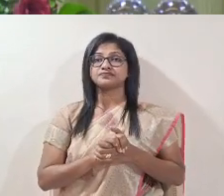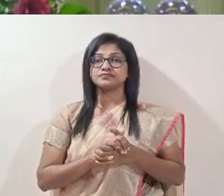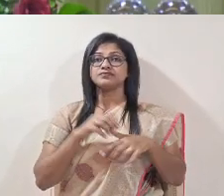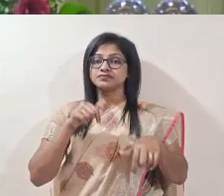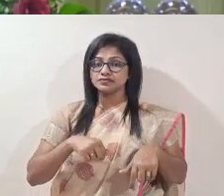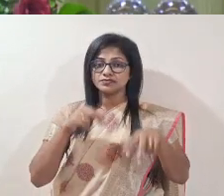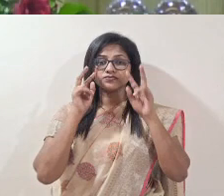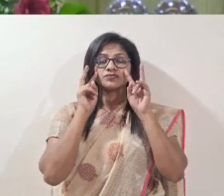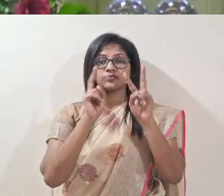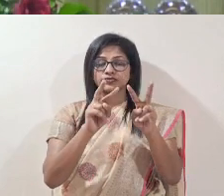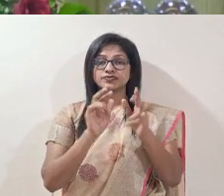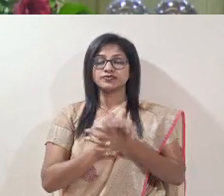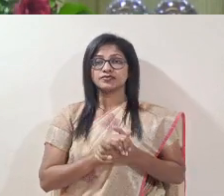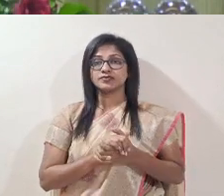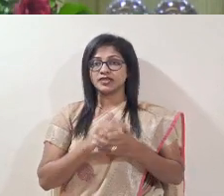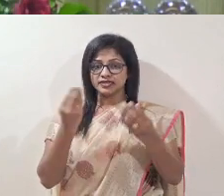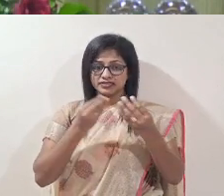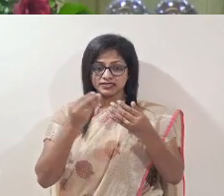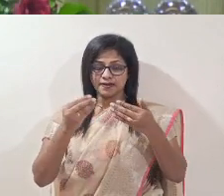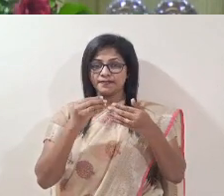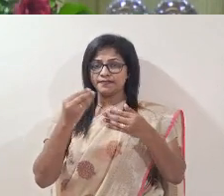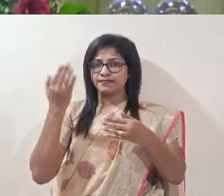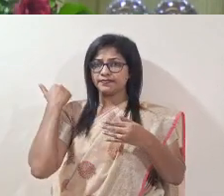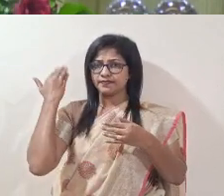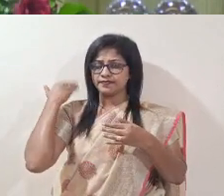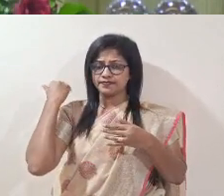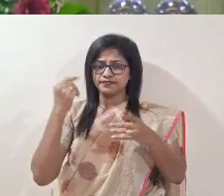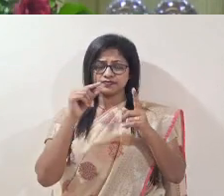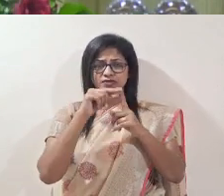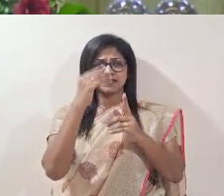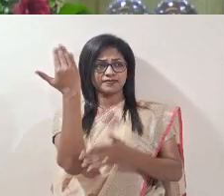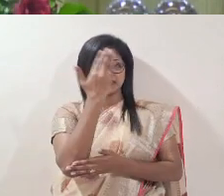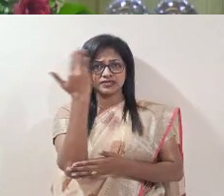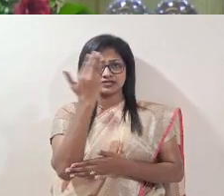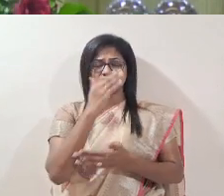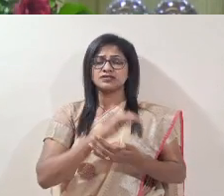so now I see the past presenters